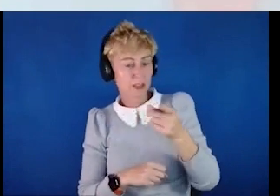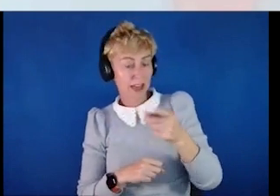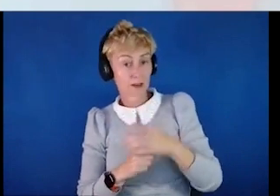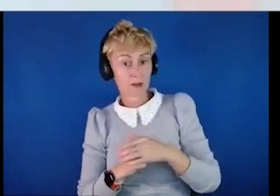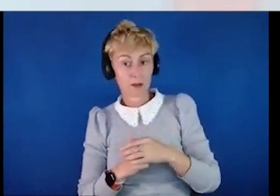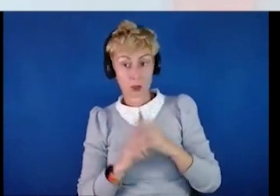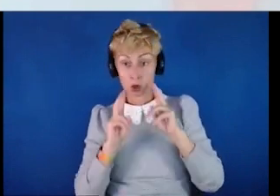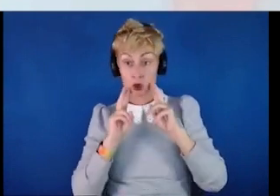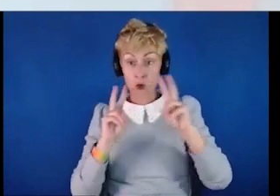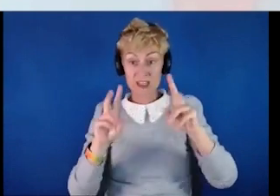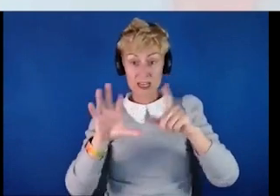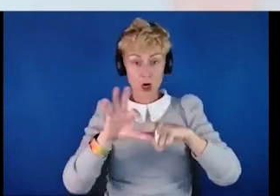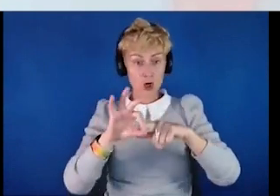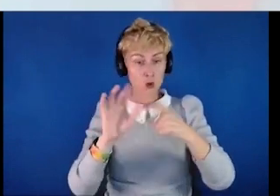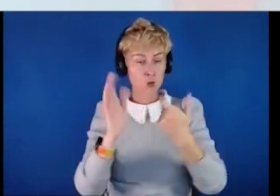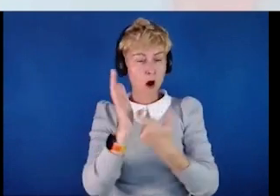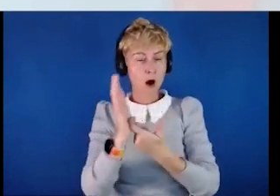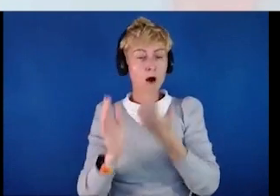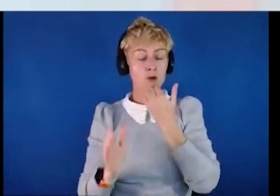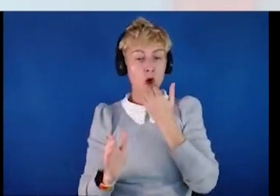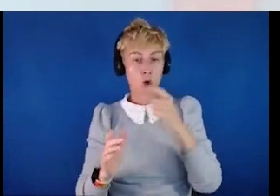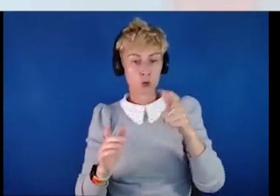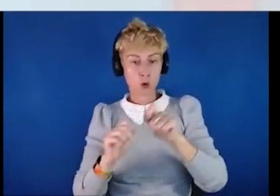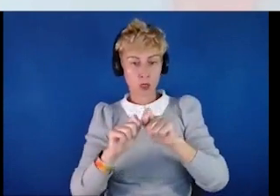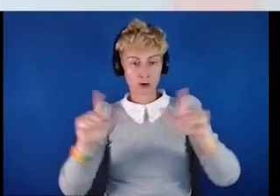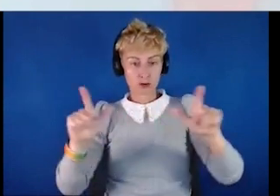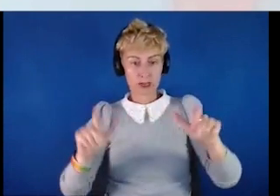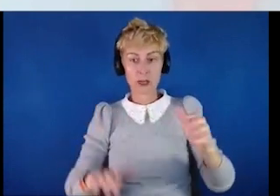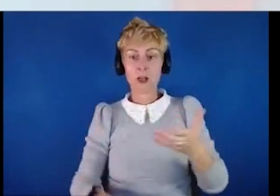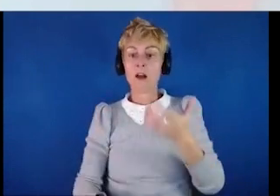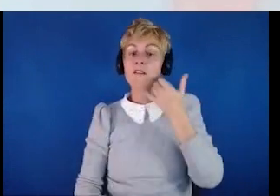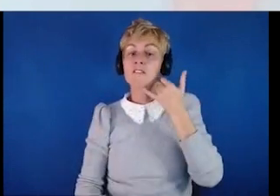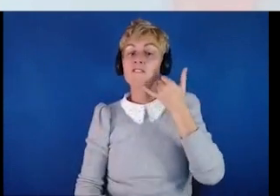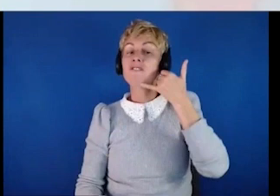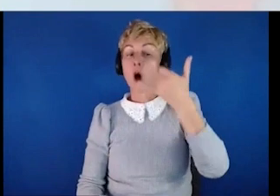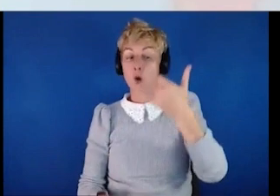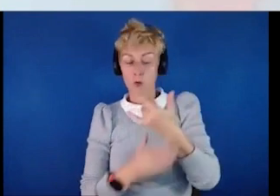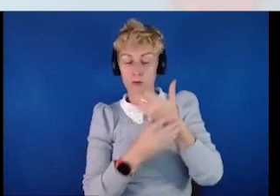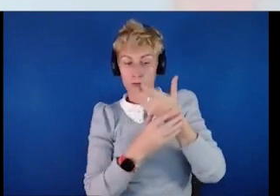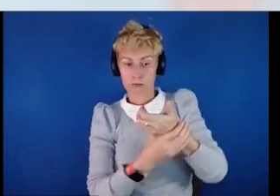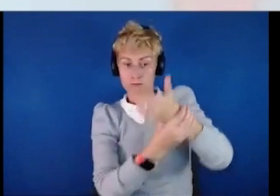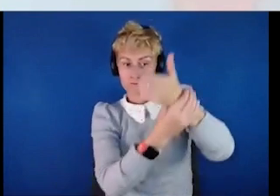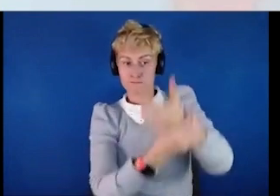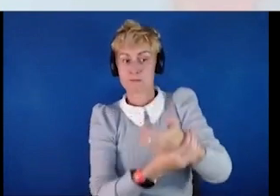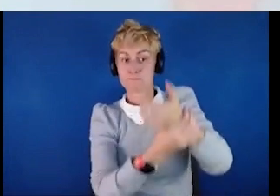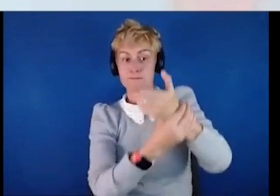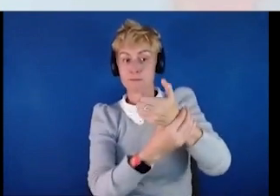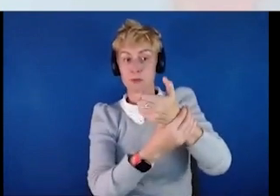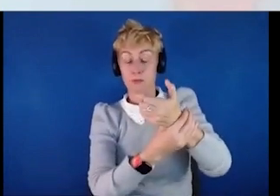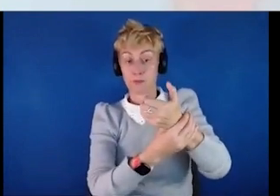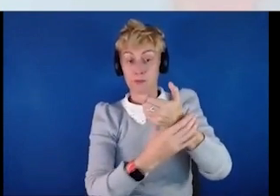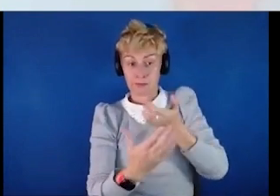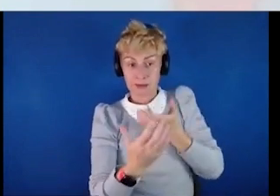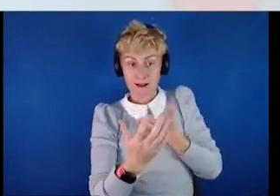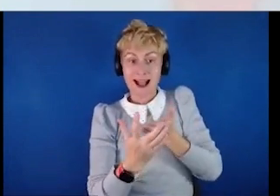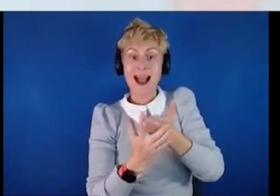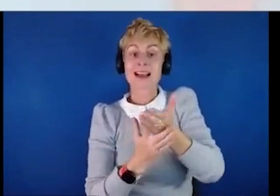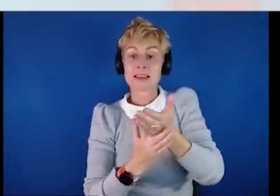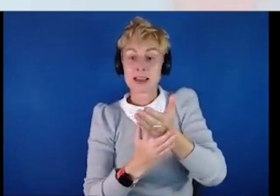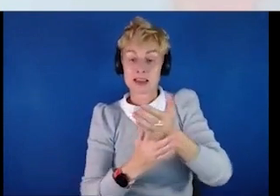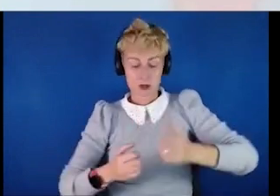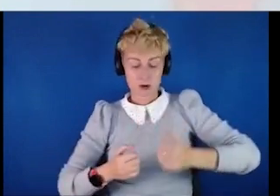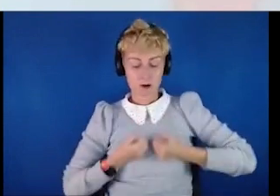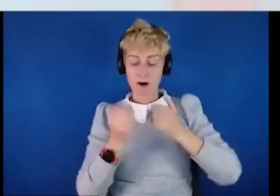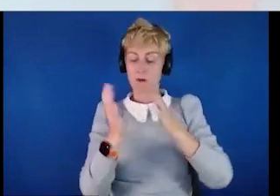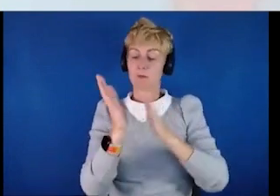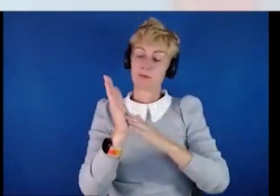screen there is a QR code. If you get your phones out, you can scan that QR code and access the Mentimeter